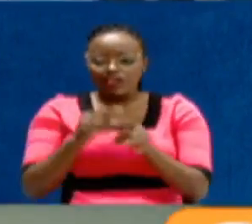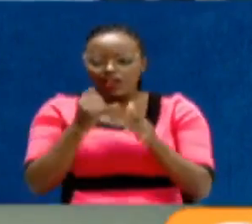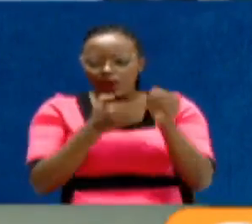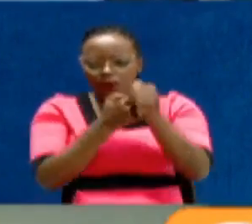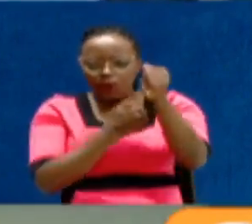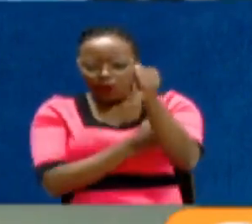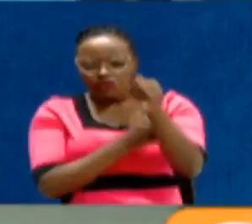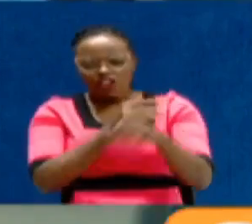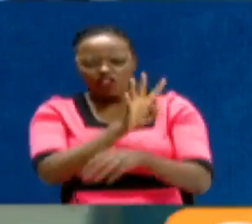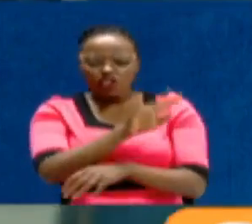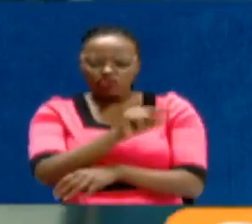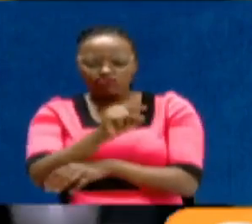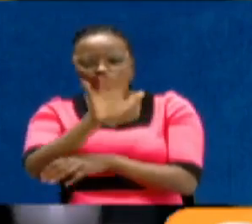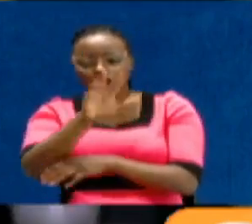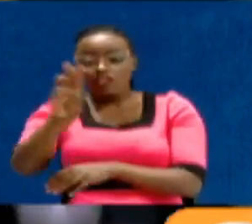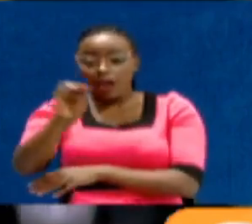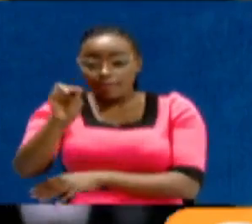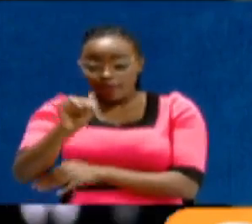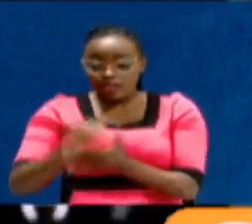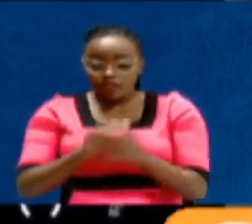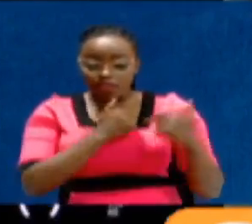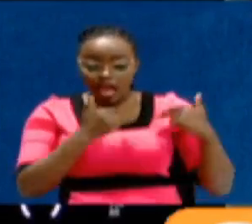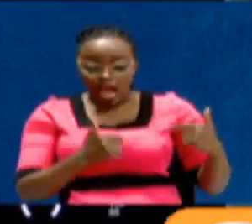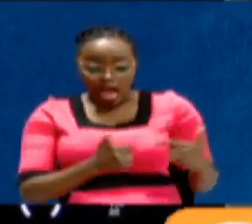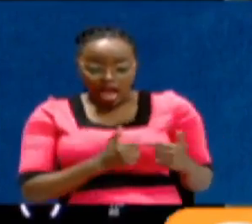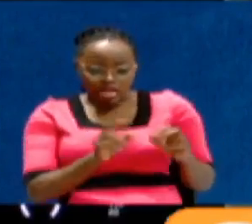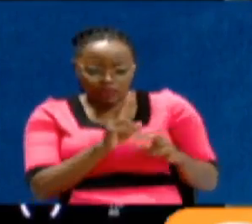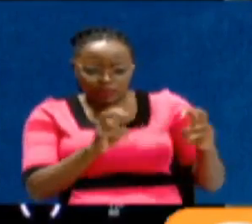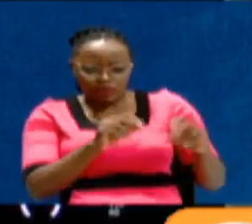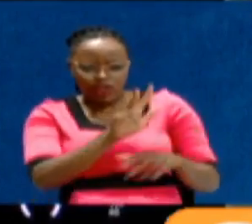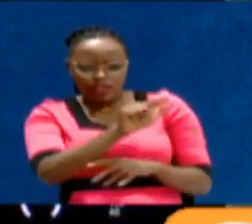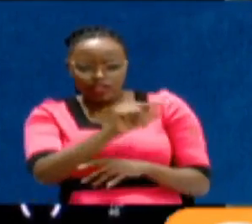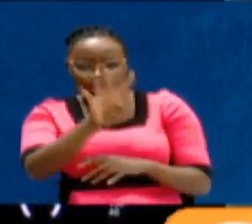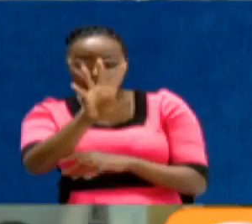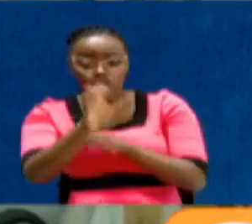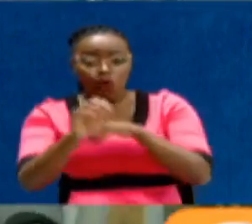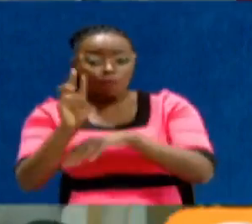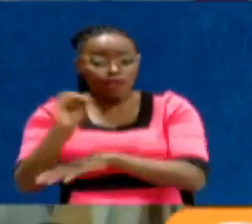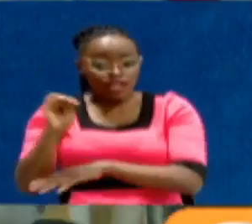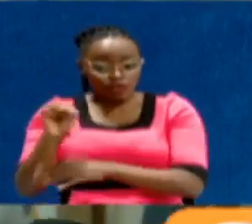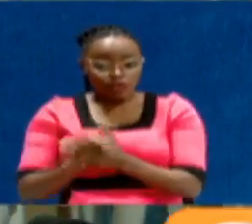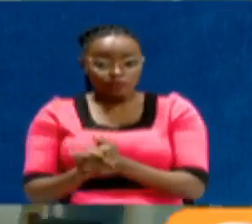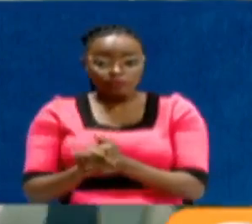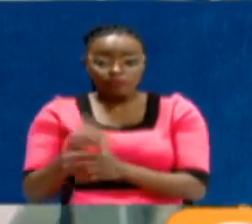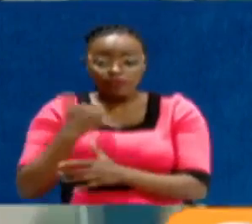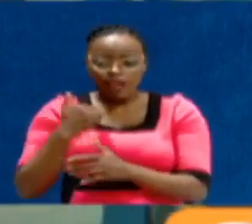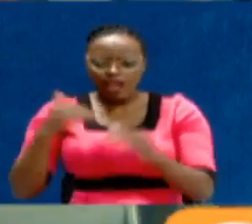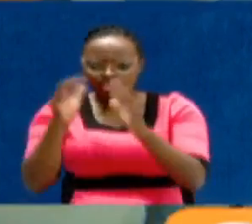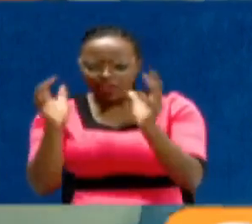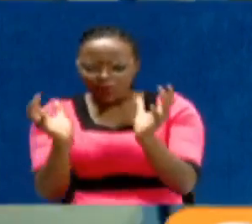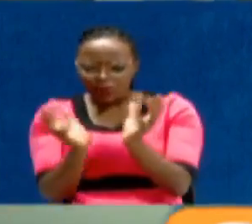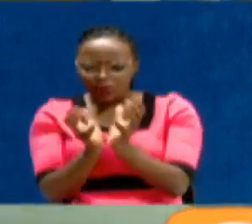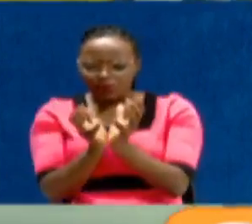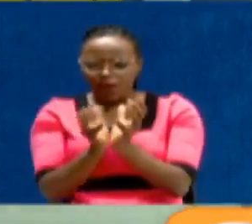between ₹4 and ₹5 million. The cardiac monitor is at ₹3 to ₹4 million. The defibrillator is